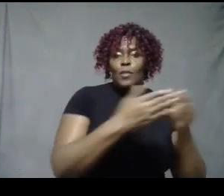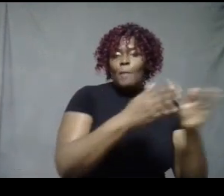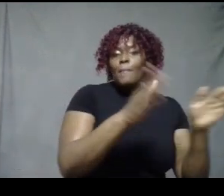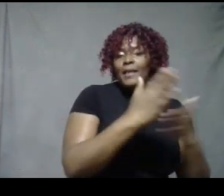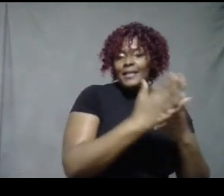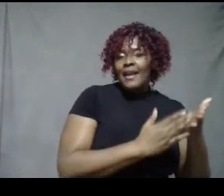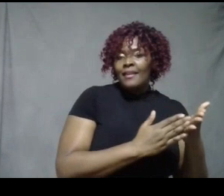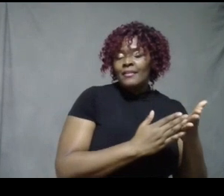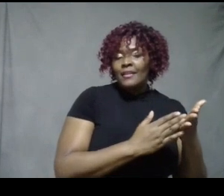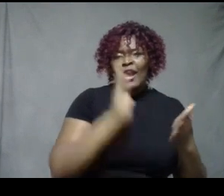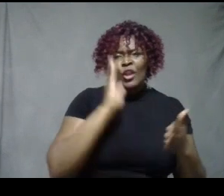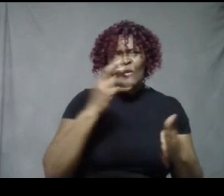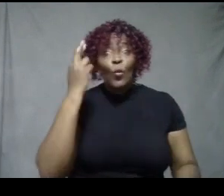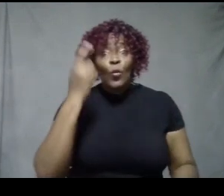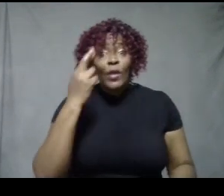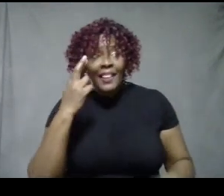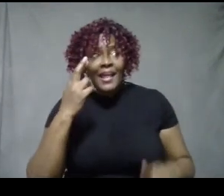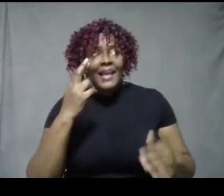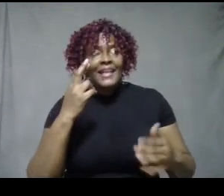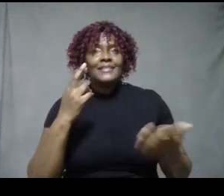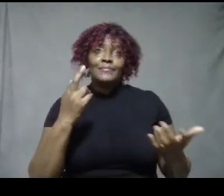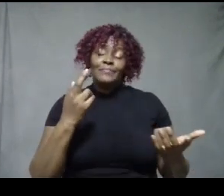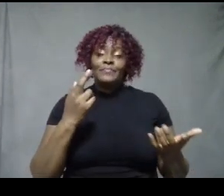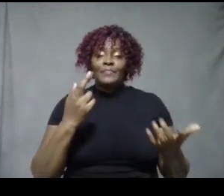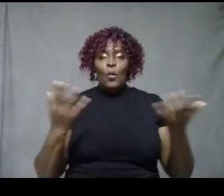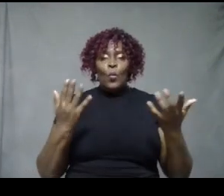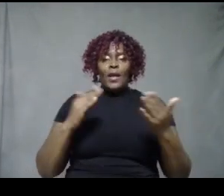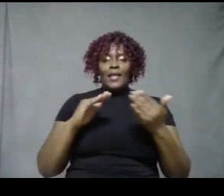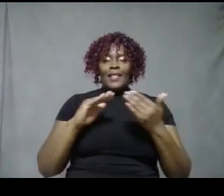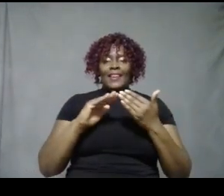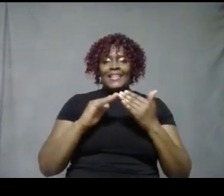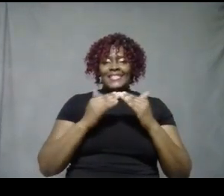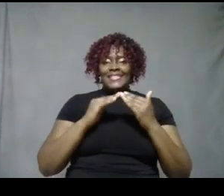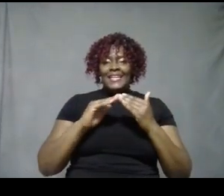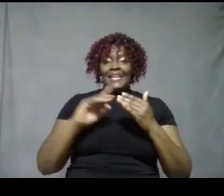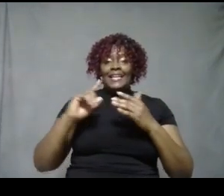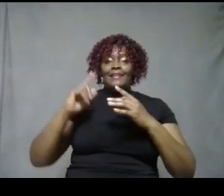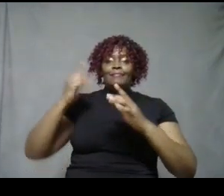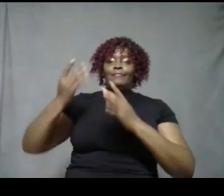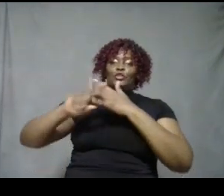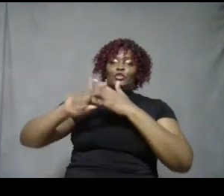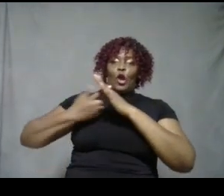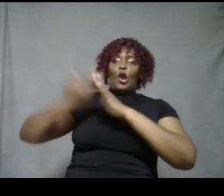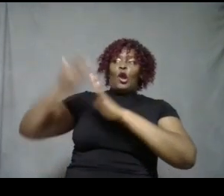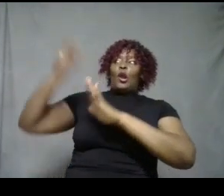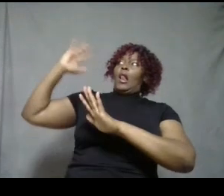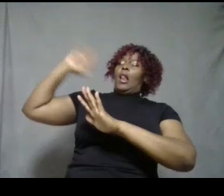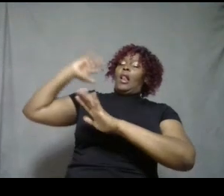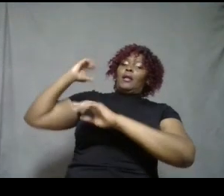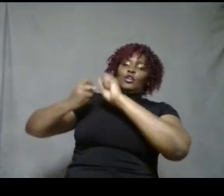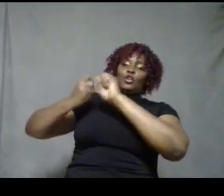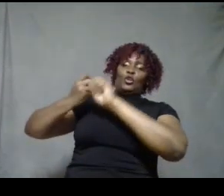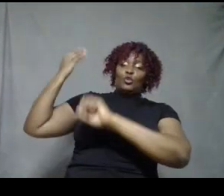what the city set out to realize a number of years ago. It's